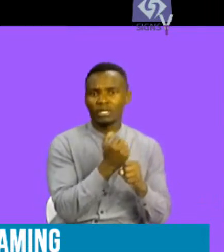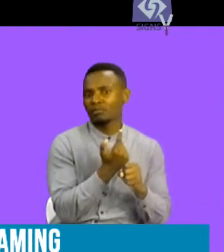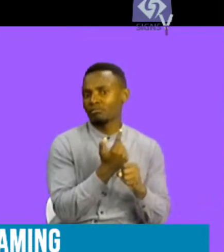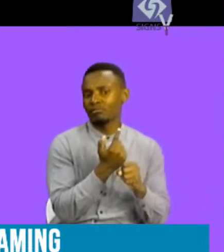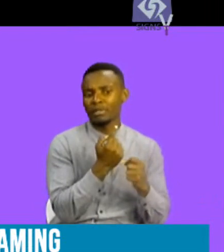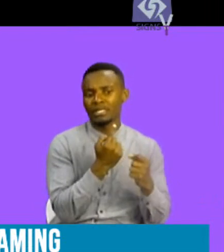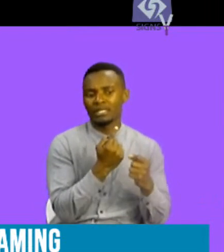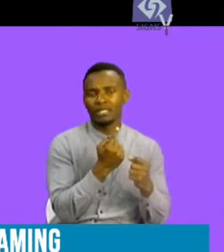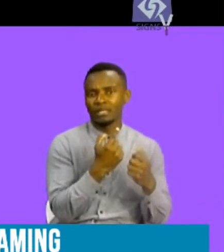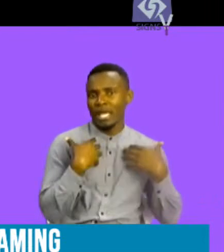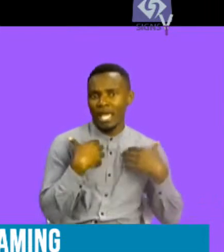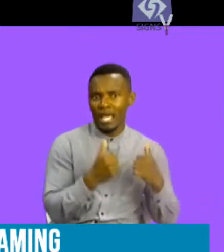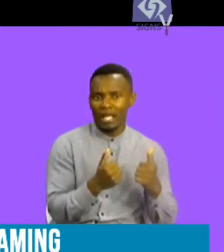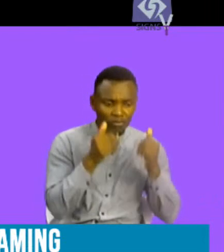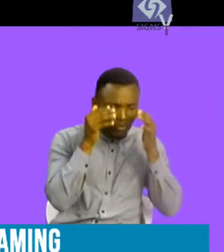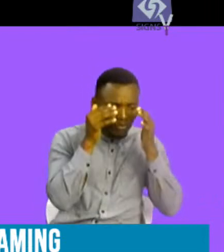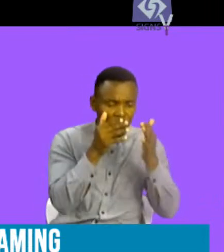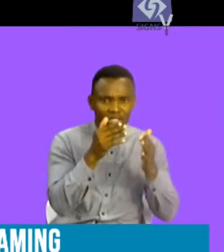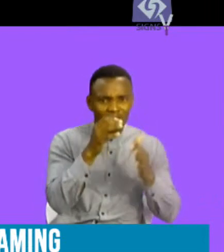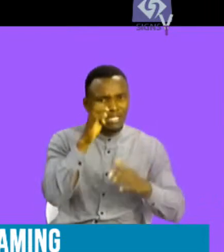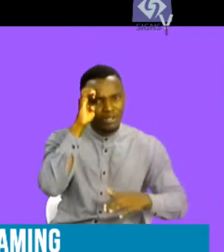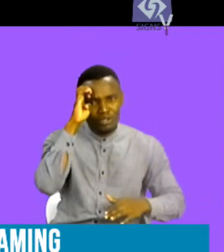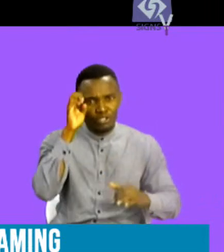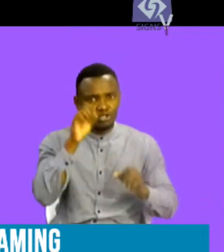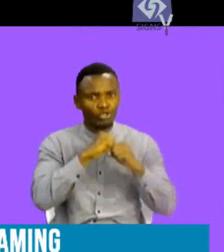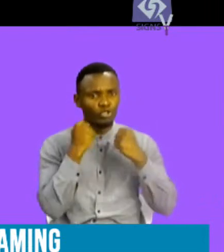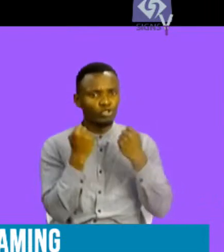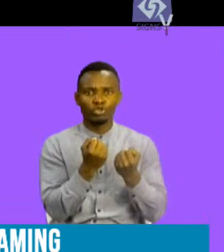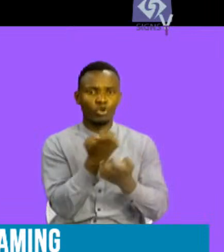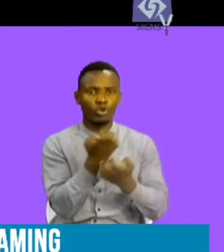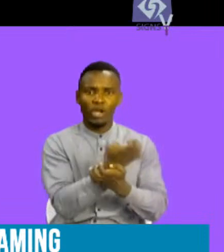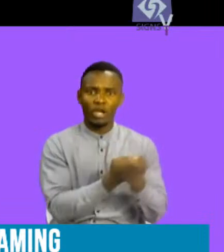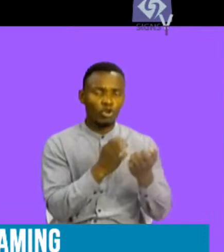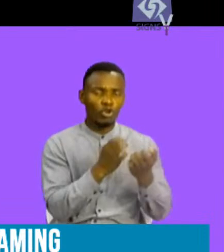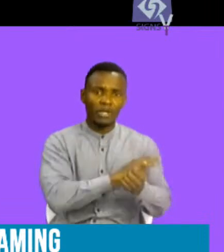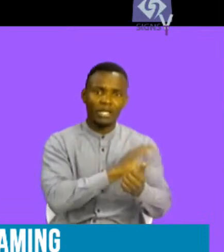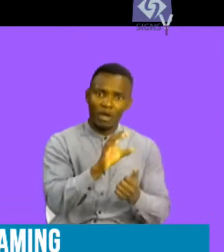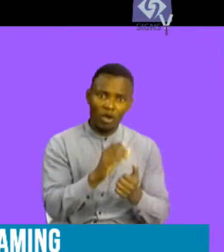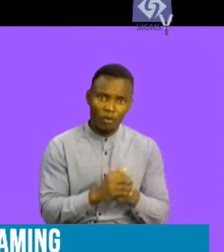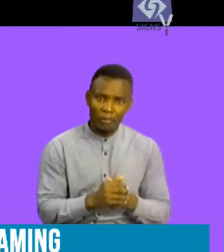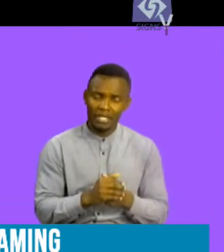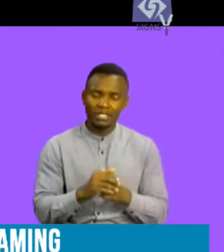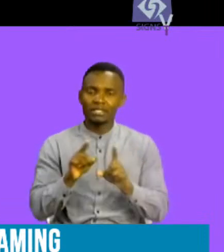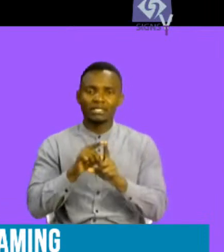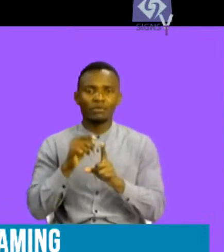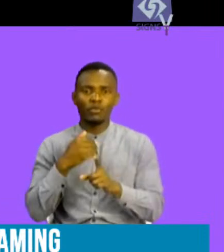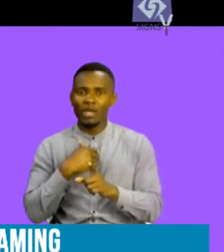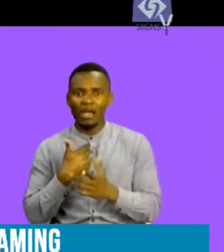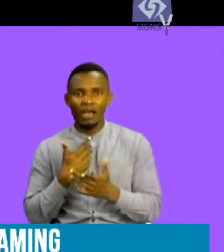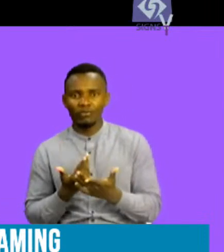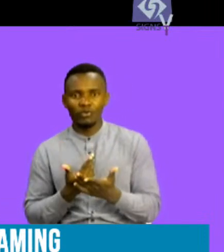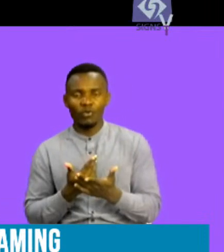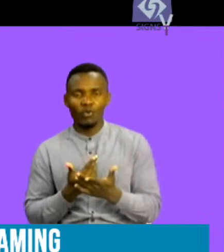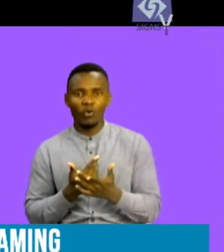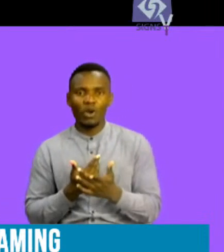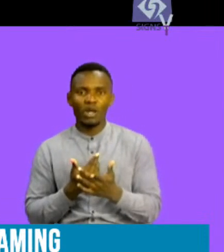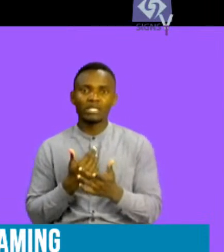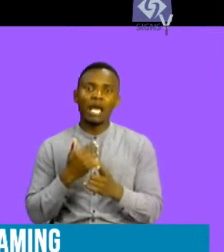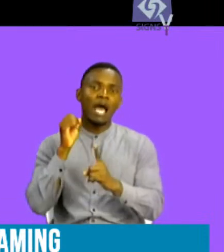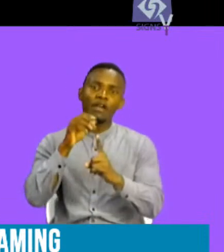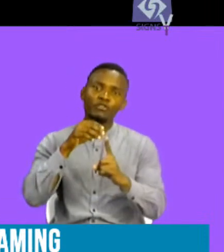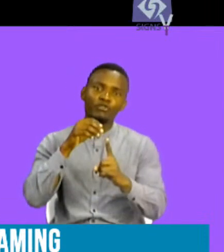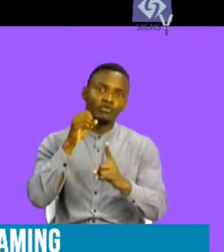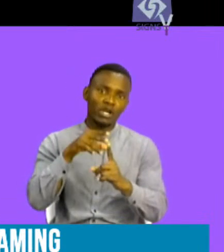of disability. There is health, there is education, socioeconomic empowerment, there is advocacy. So all those